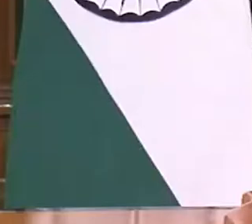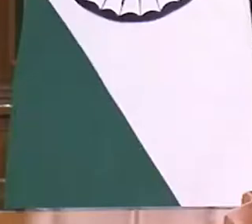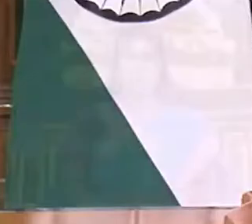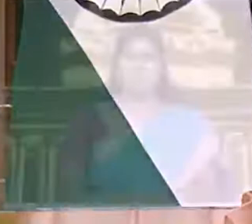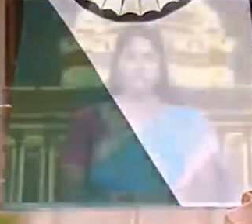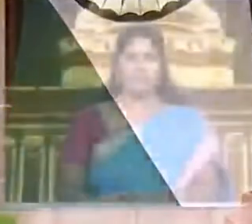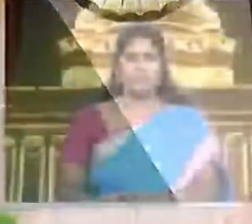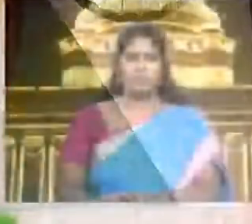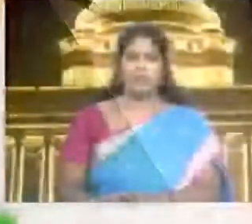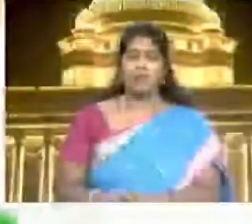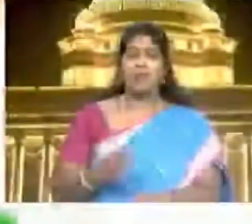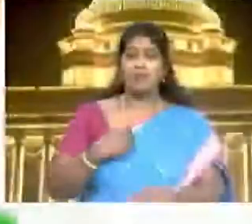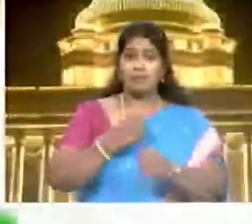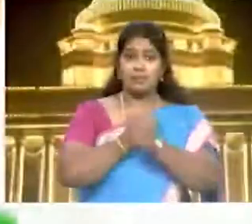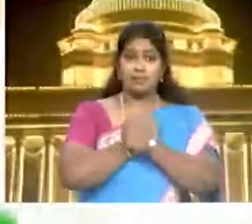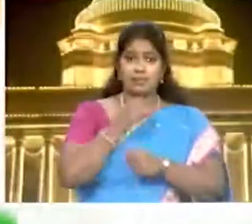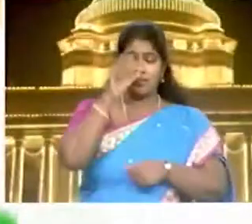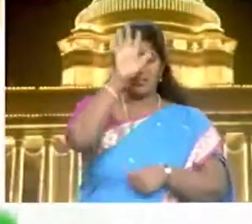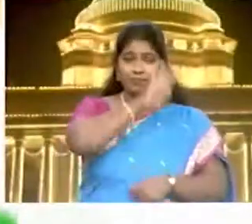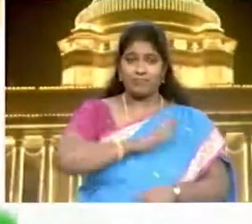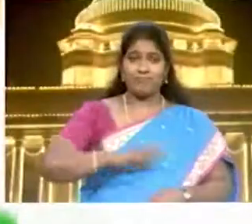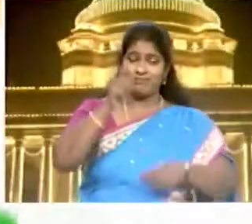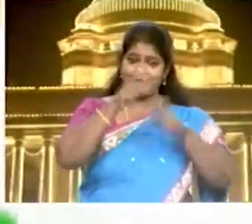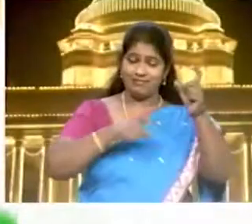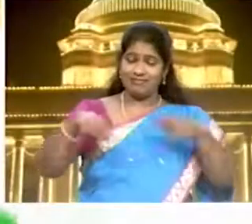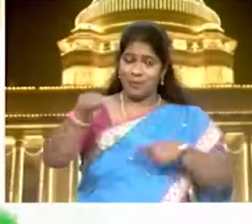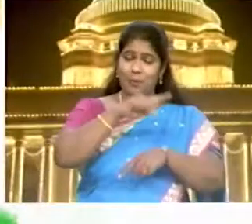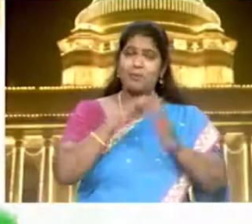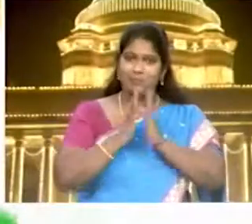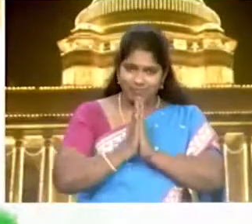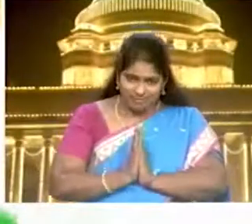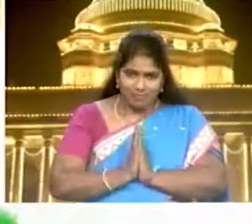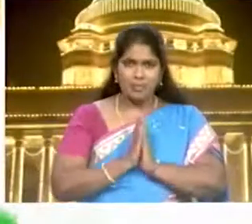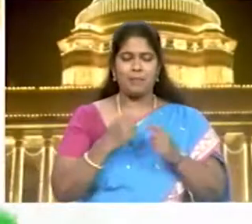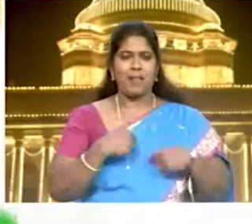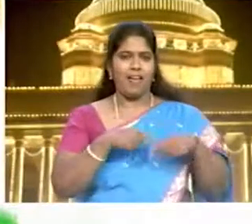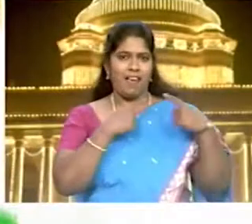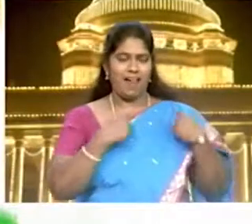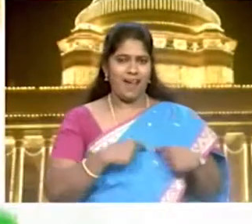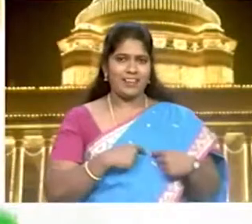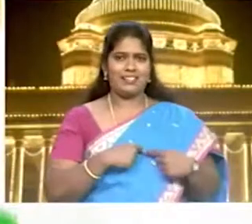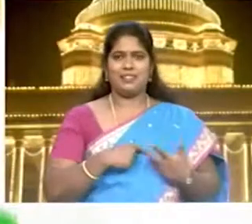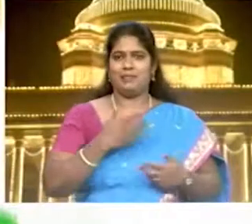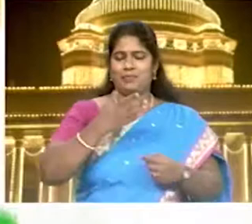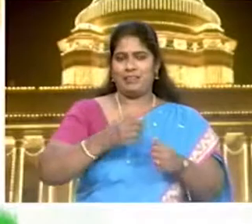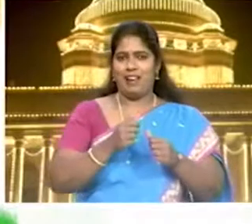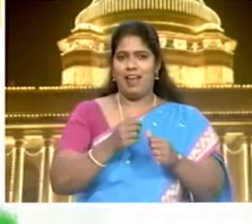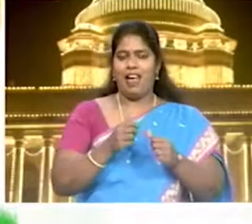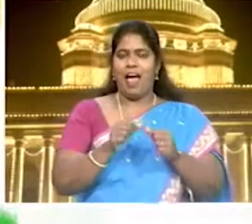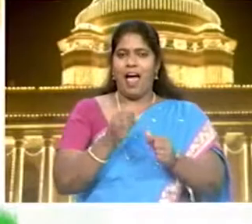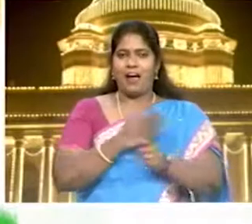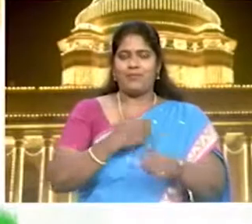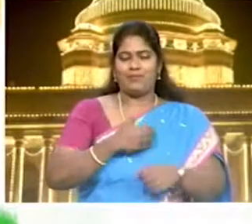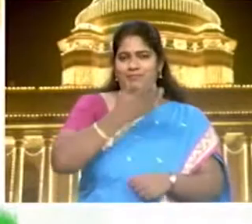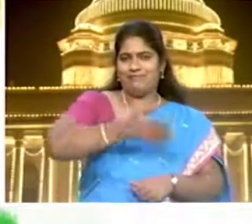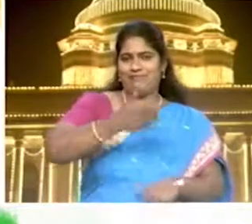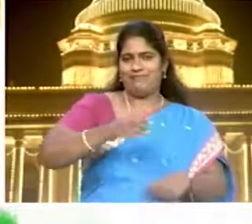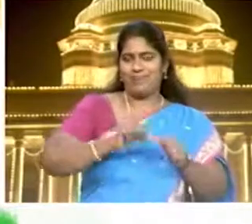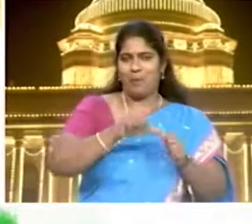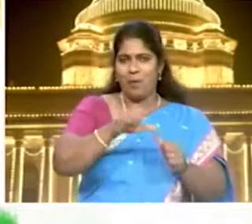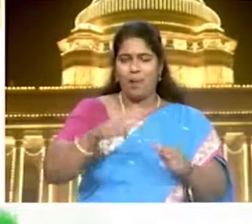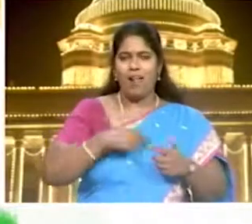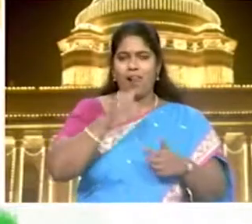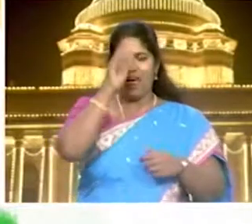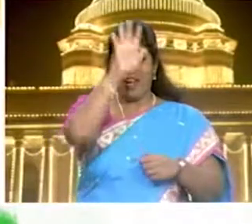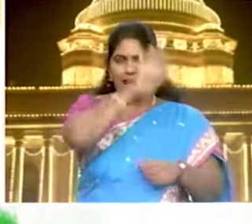My dear fellow citizens, Namaskar. My heartiest greetings in advance to all Indians living in the